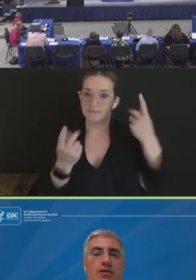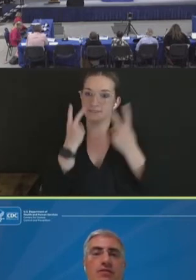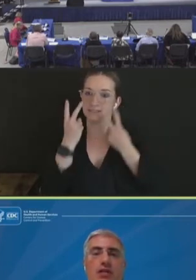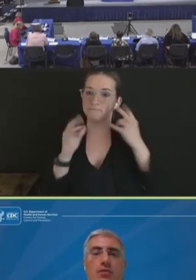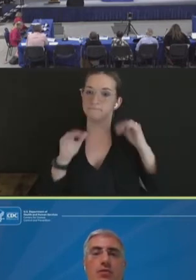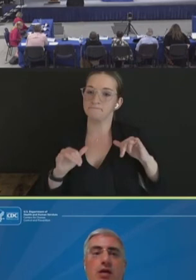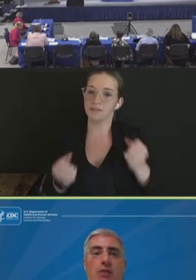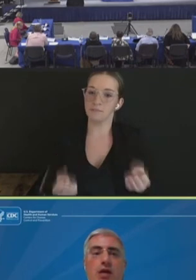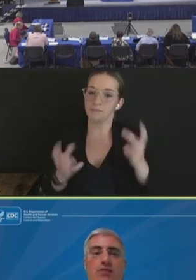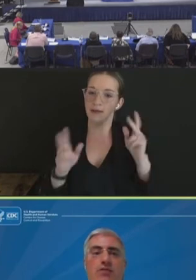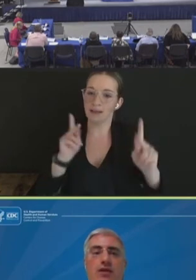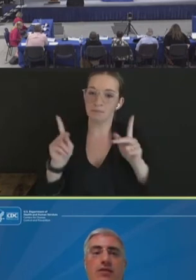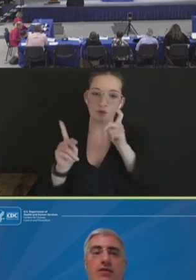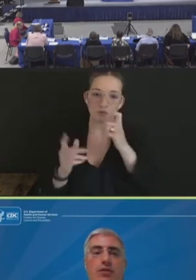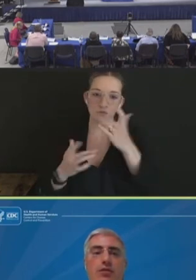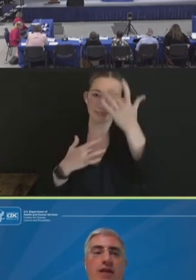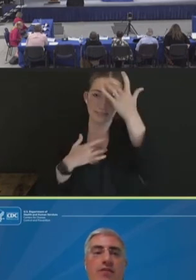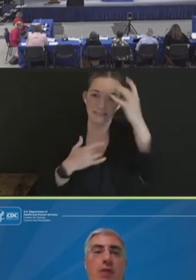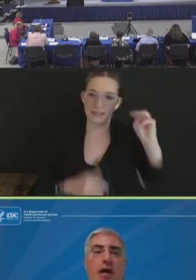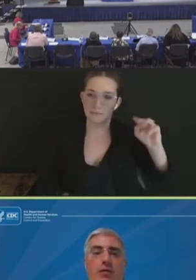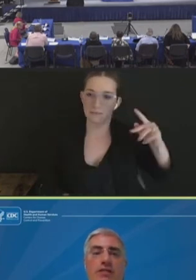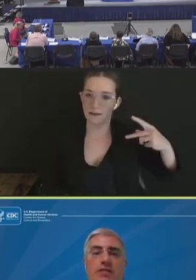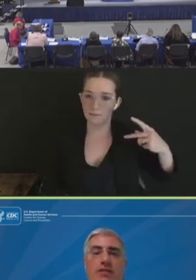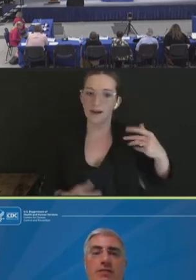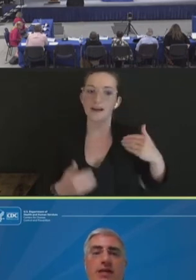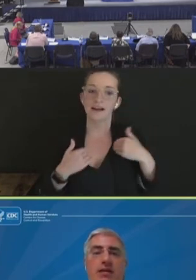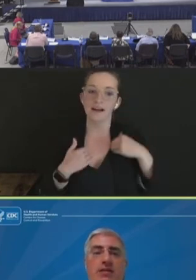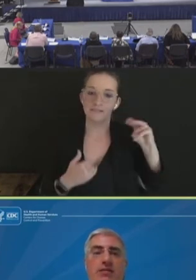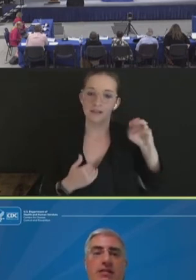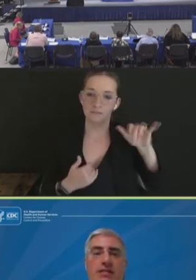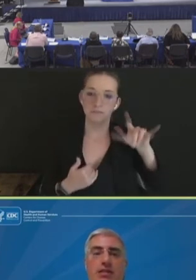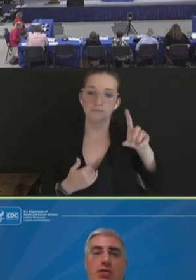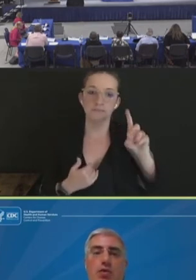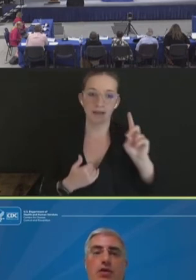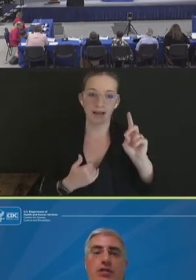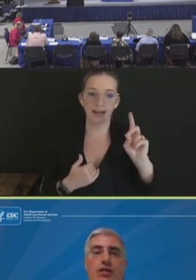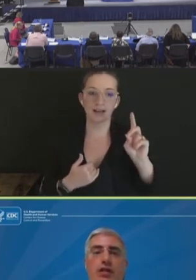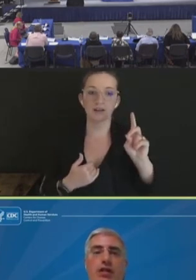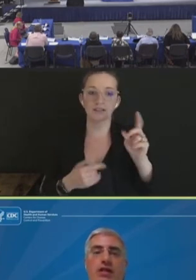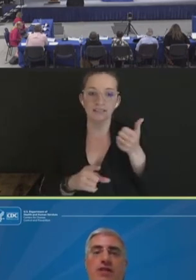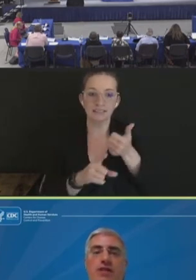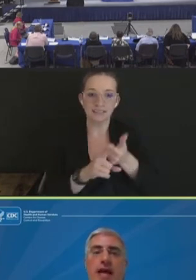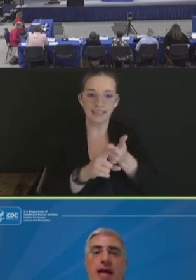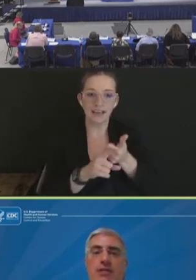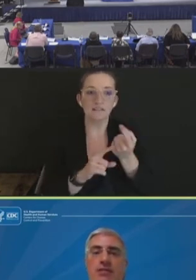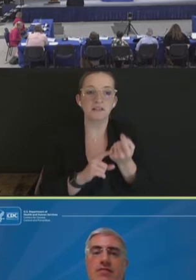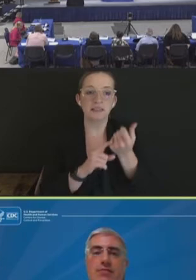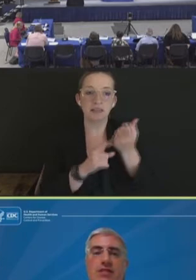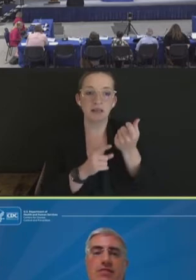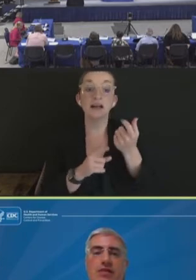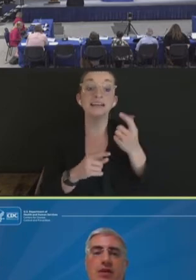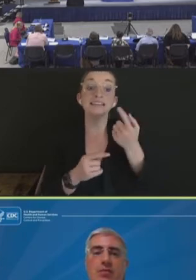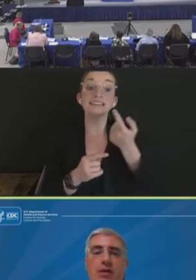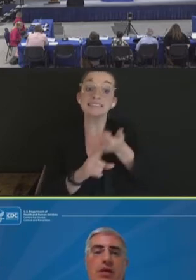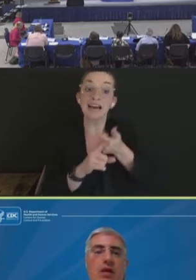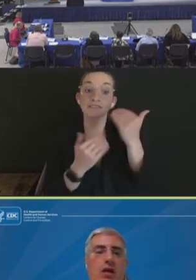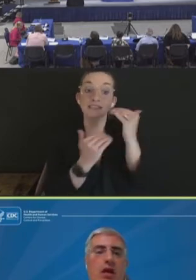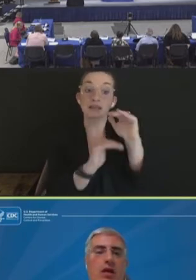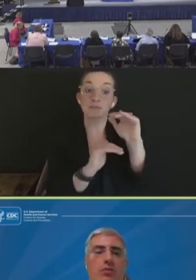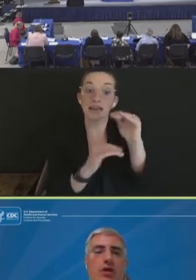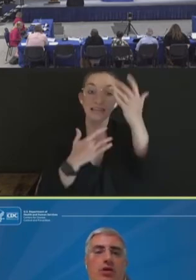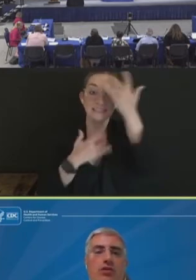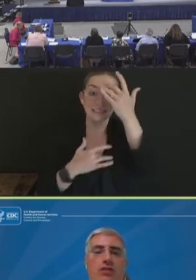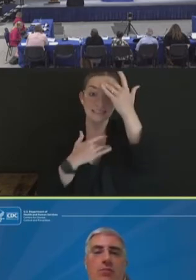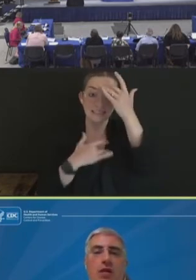individuals infected with monkeypox virus do have a mild self-limiting disease course, even in the absence of specific therapy.